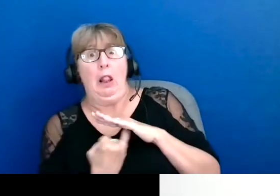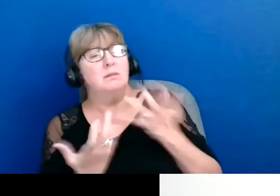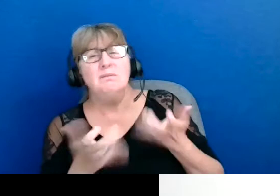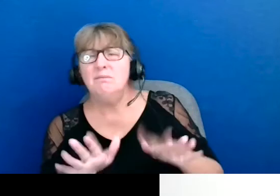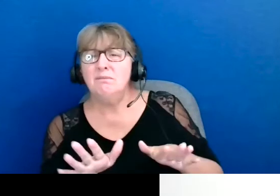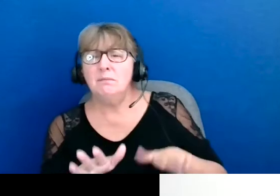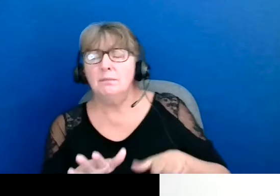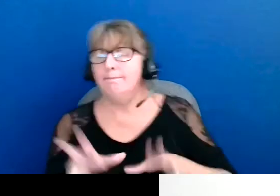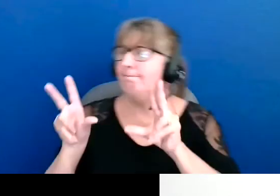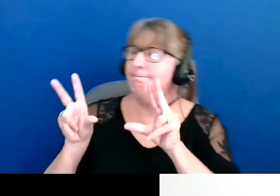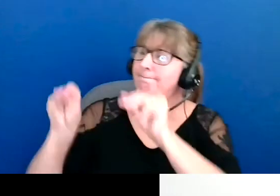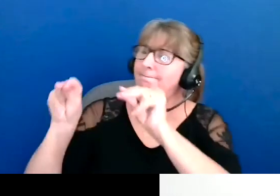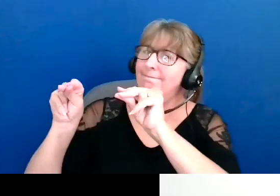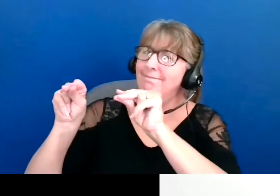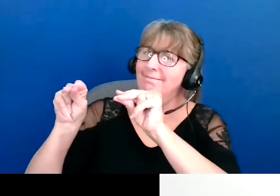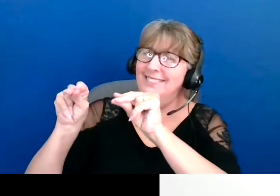no.